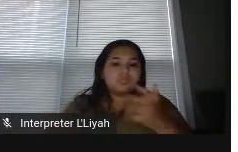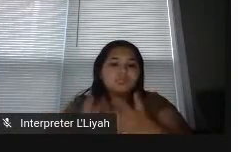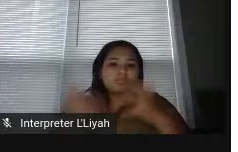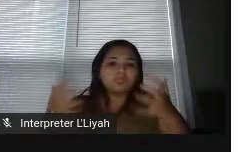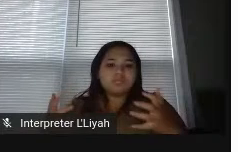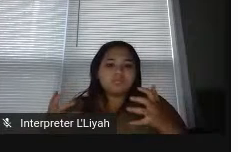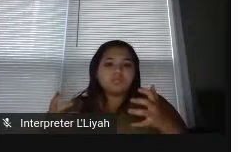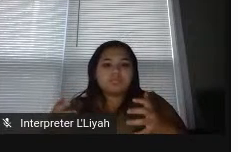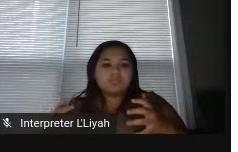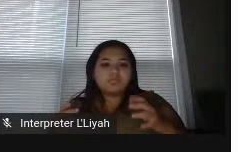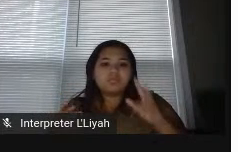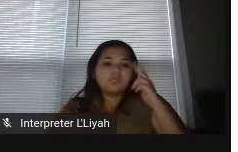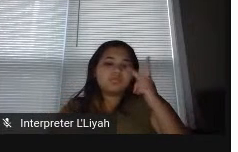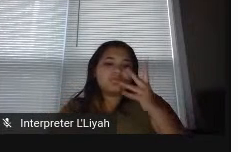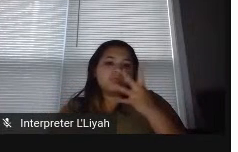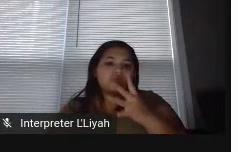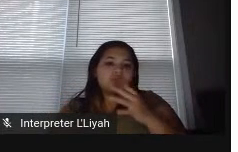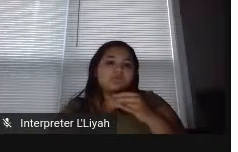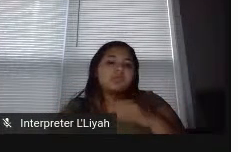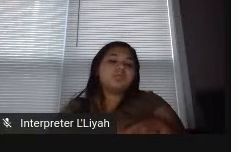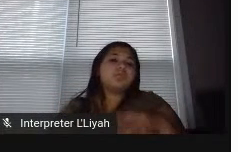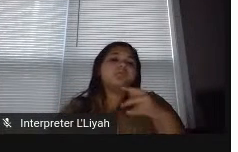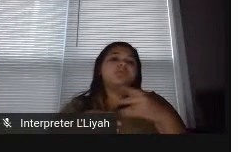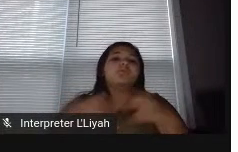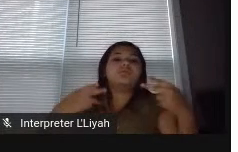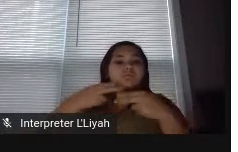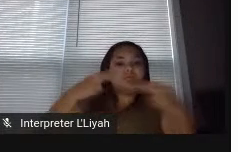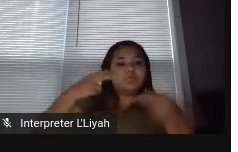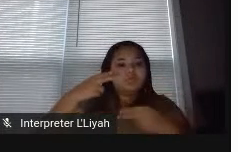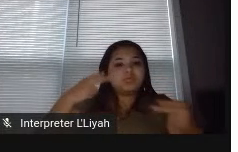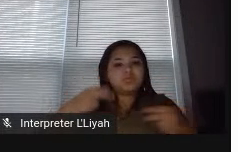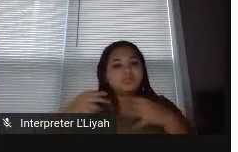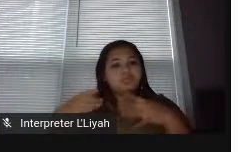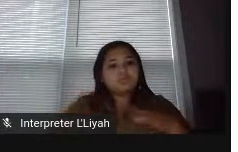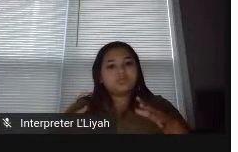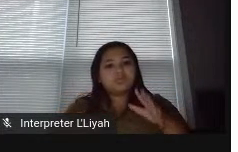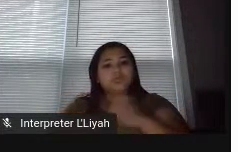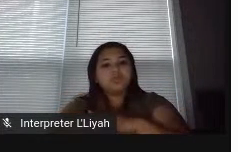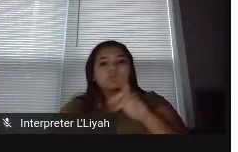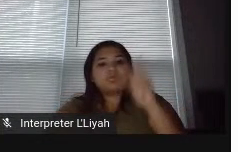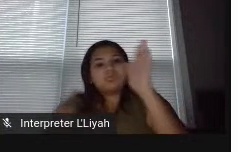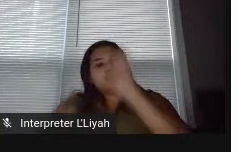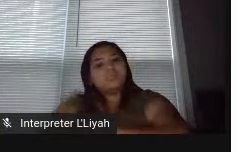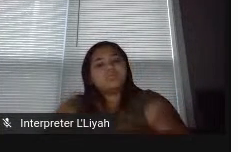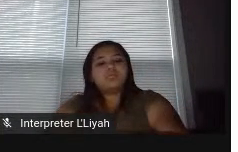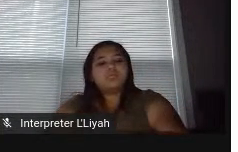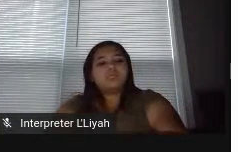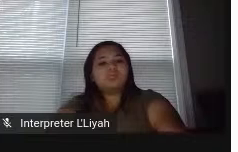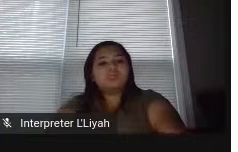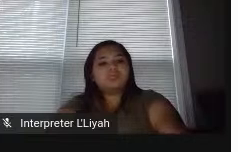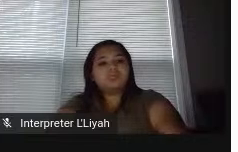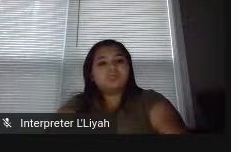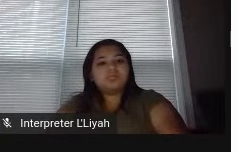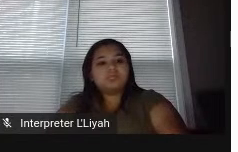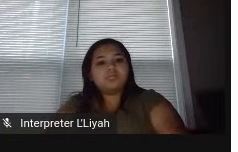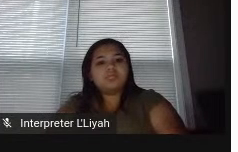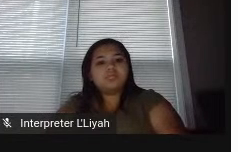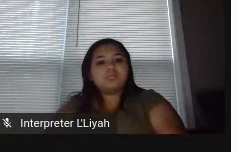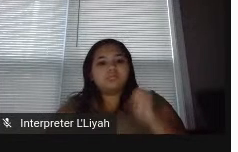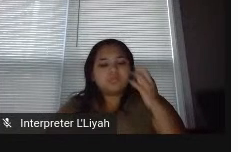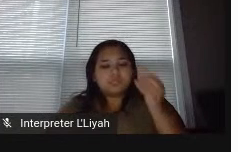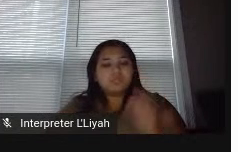lot because I think there's like 3 or 4 slides of this, and I don't want to keep you on here all day because I was late.